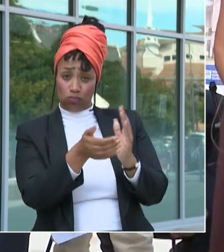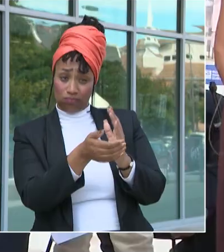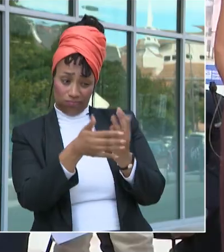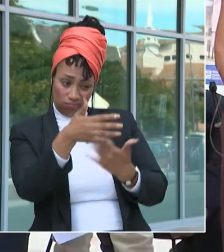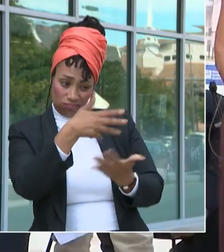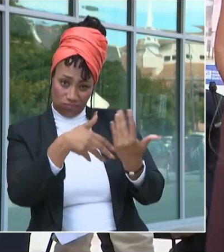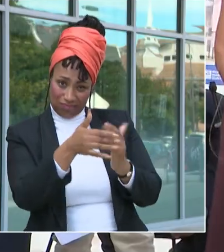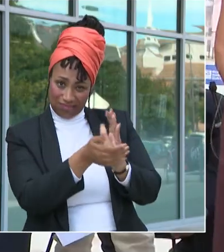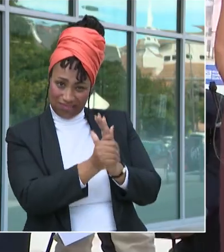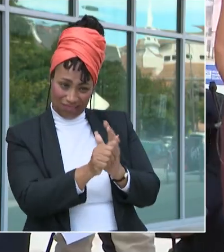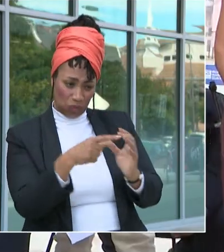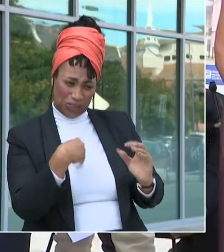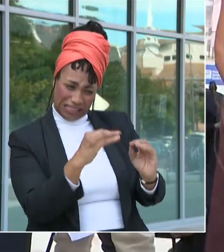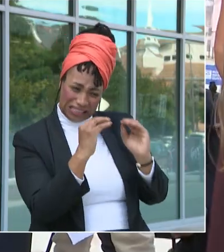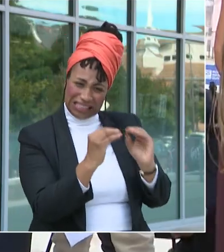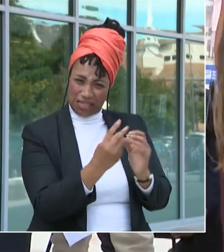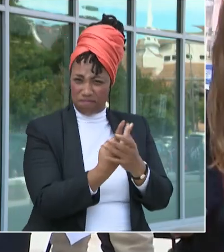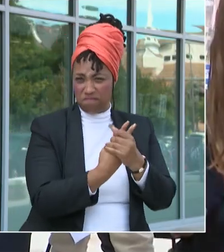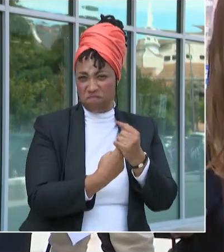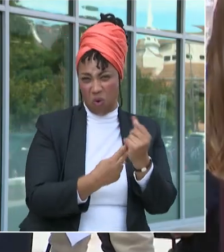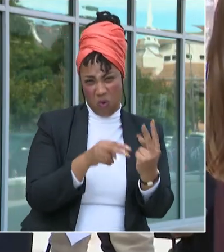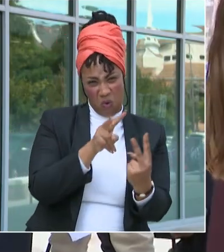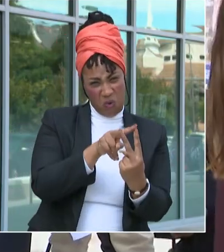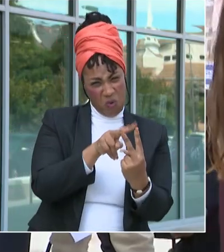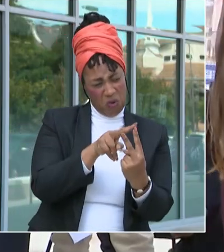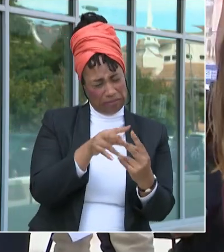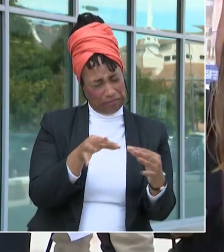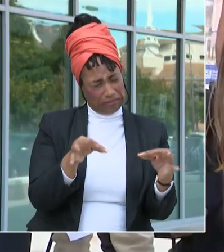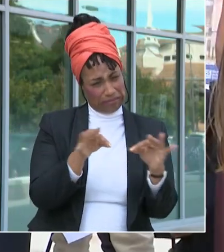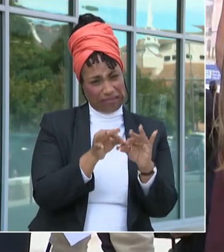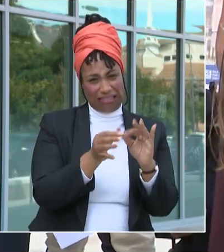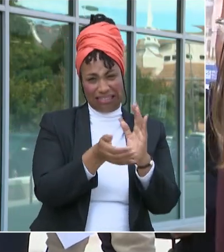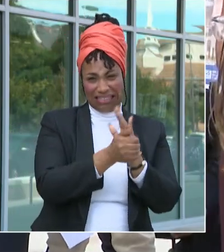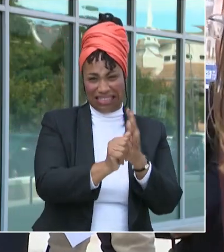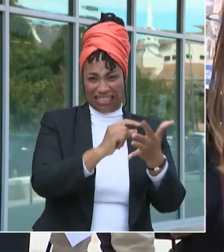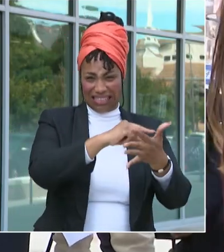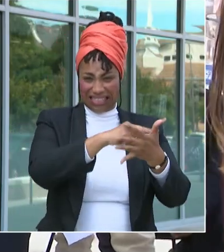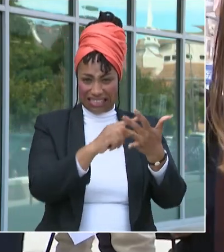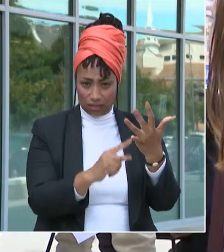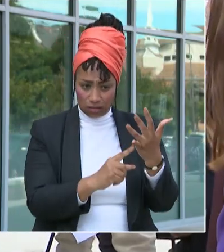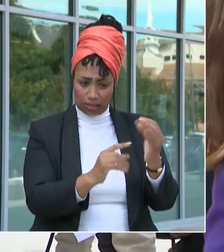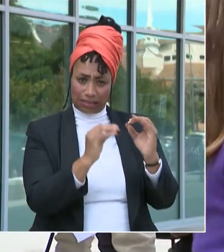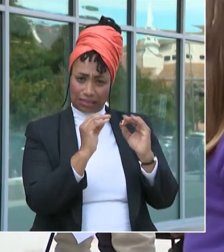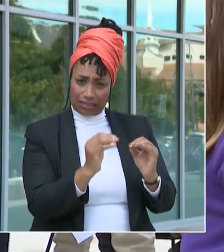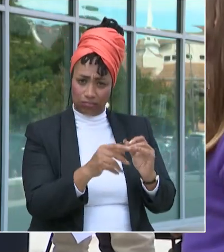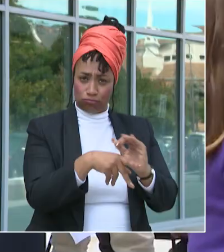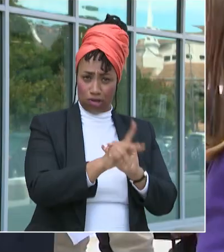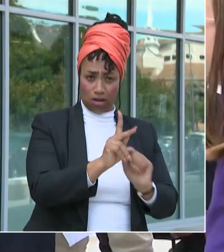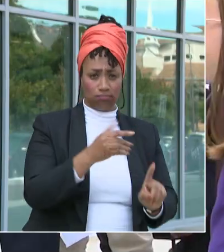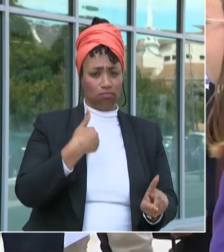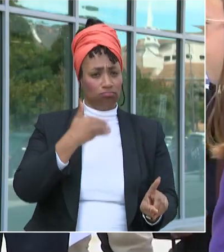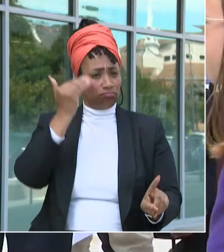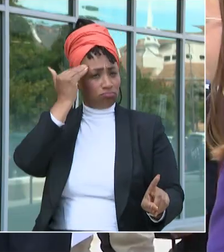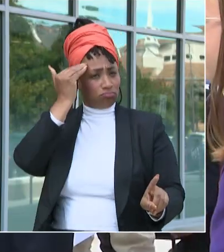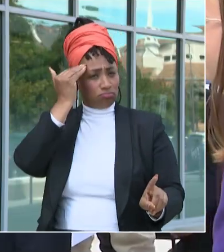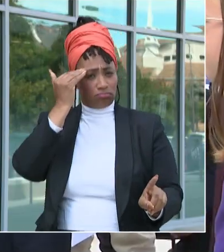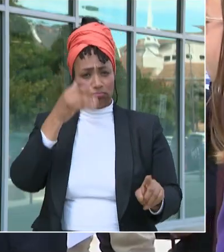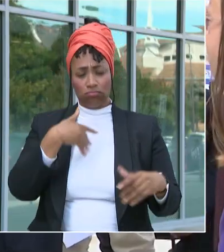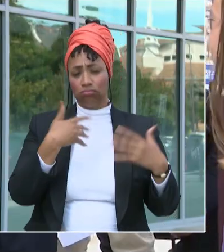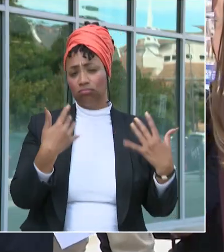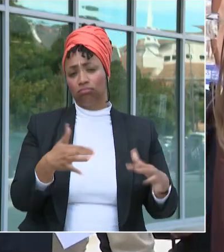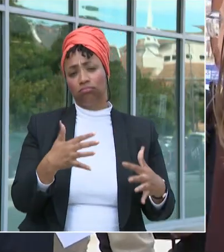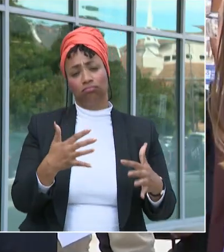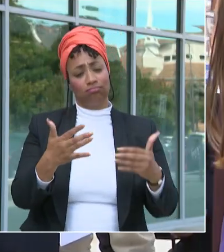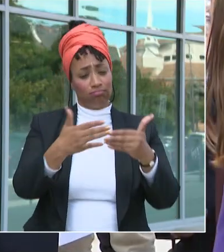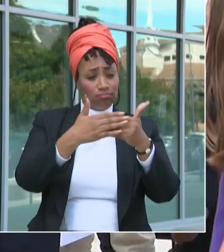them for all the prerequisite skills they need to be successful. So know you're getting a real great experience in these 2